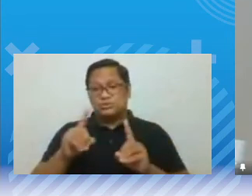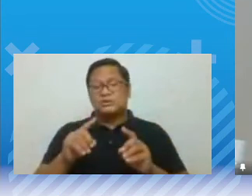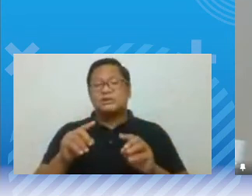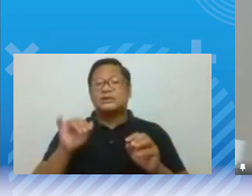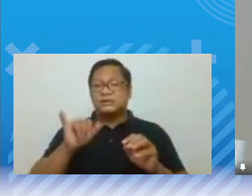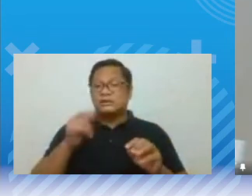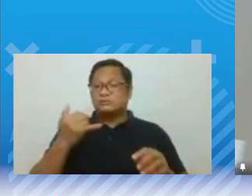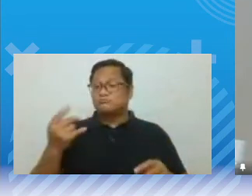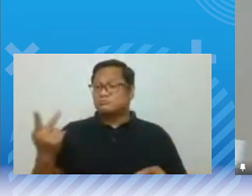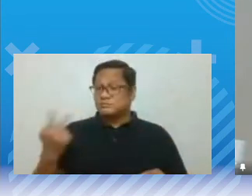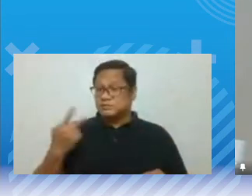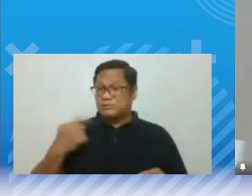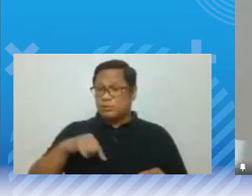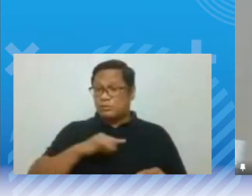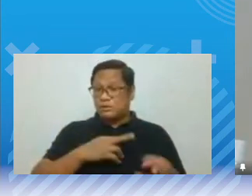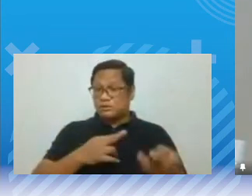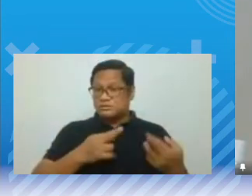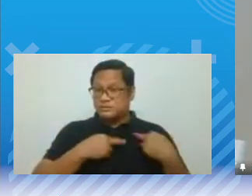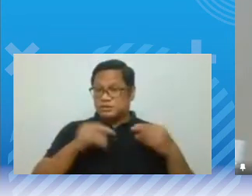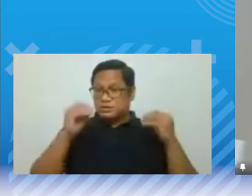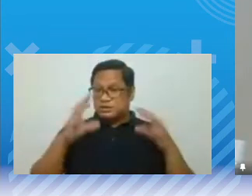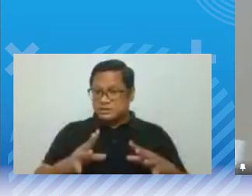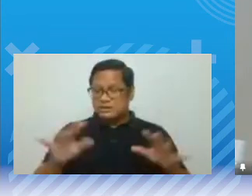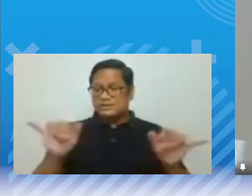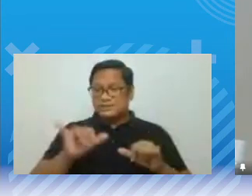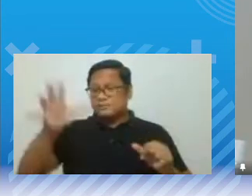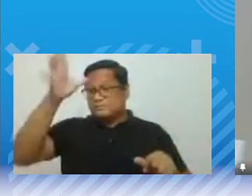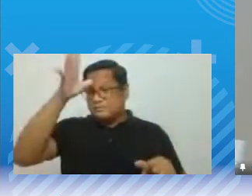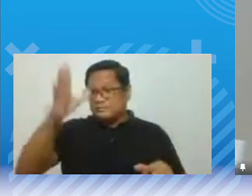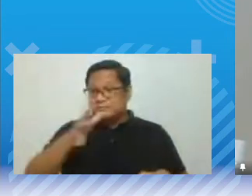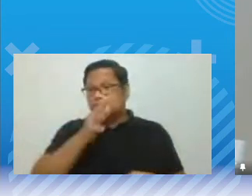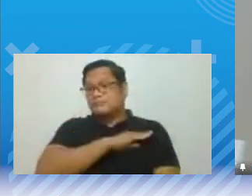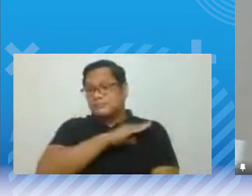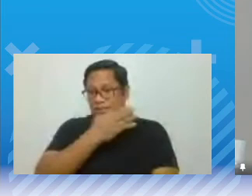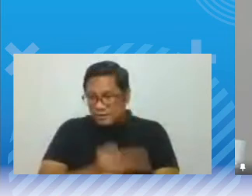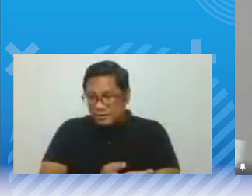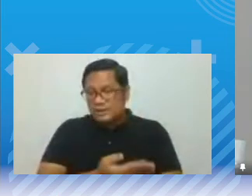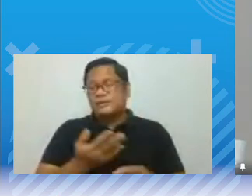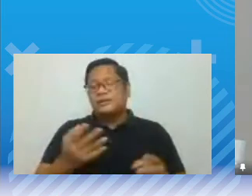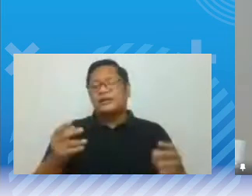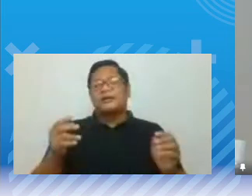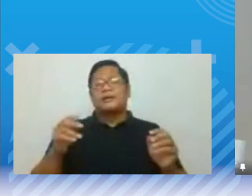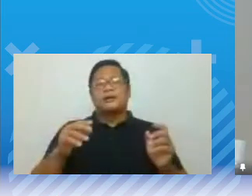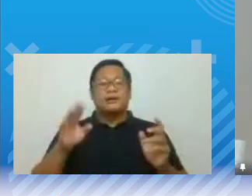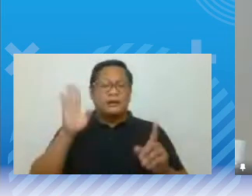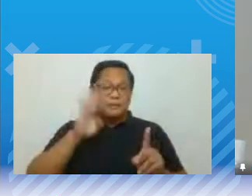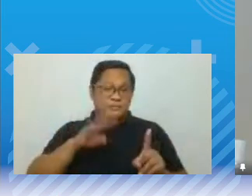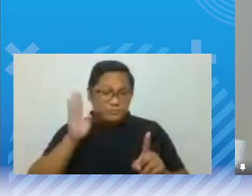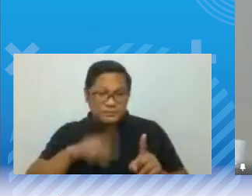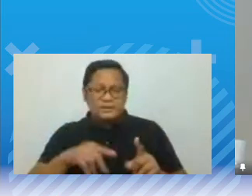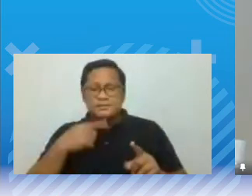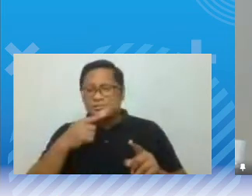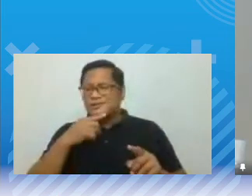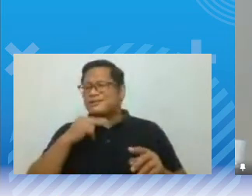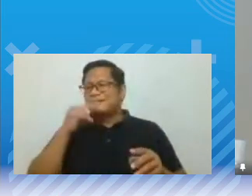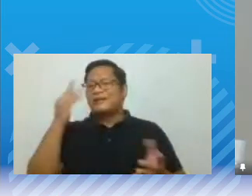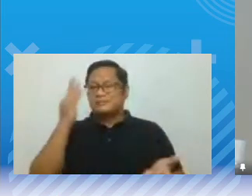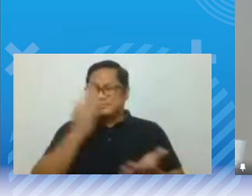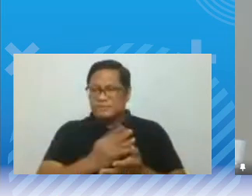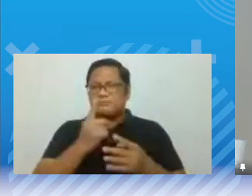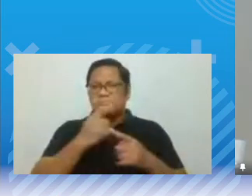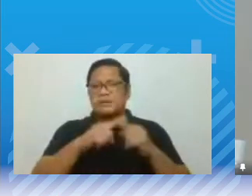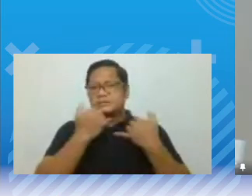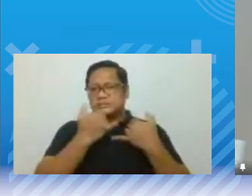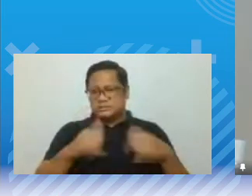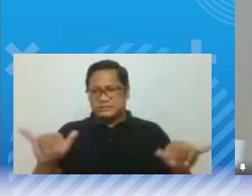natin, syempre magulang din tayo, anak tayo, kapatid. So lahat ng ito, hindi sila tumigil, nanatili sila at kailangan